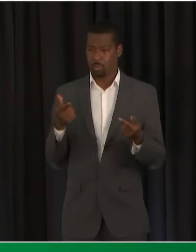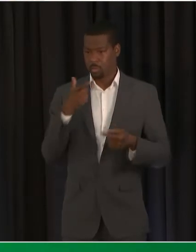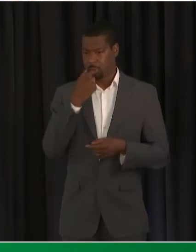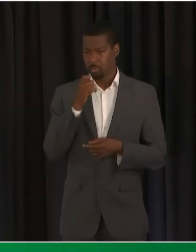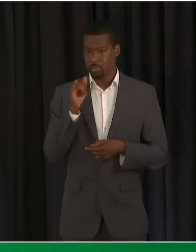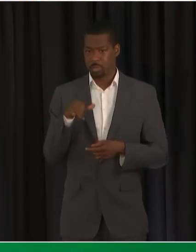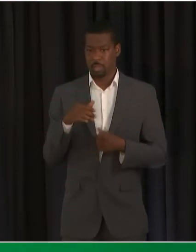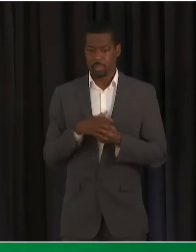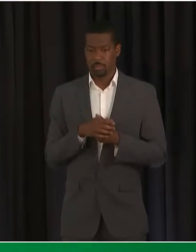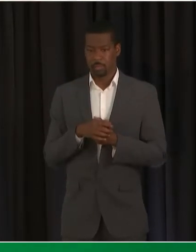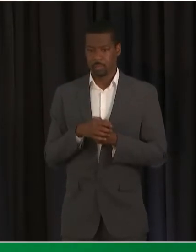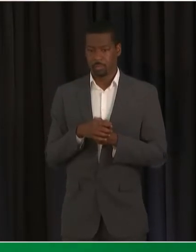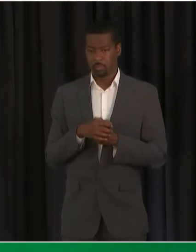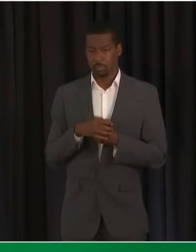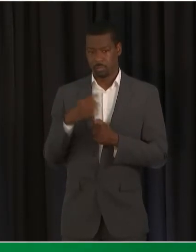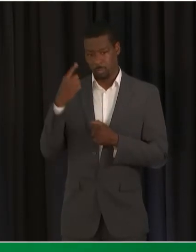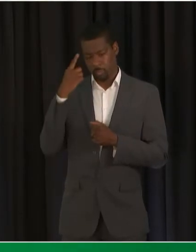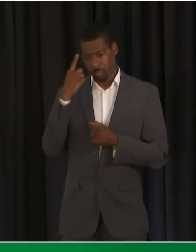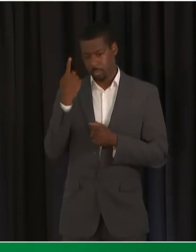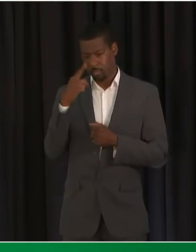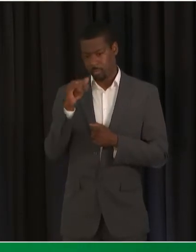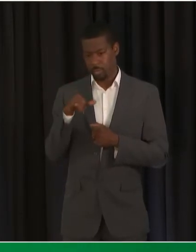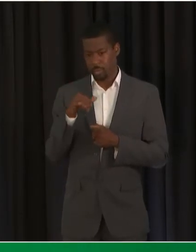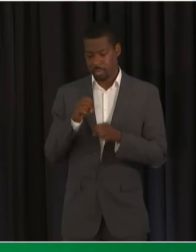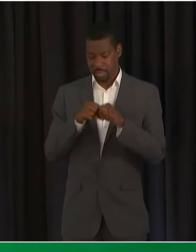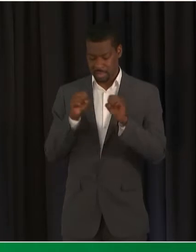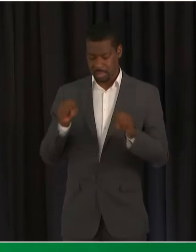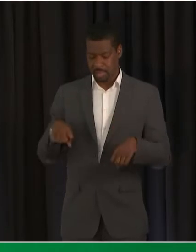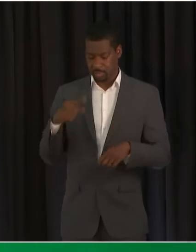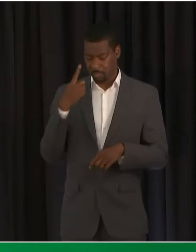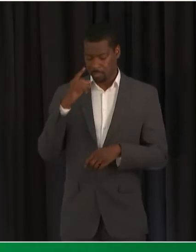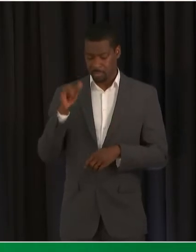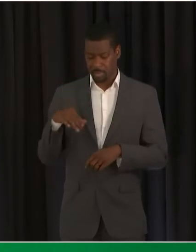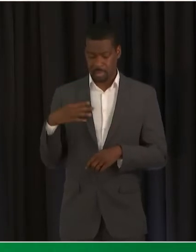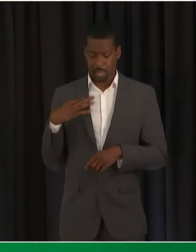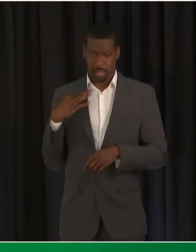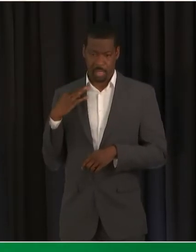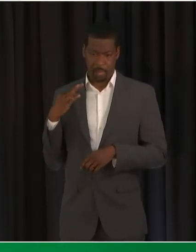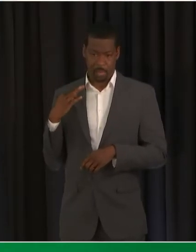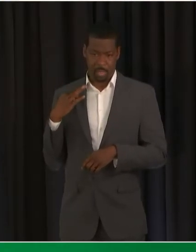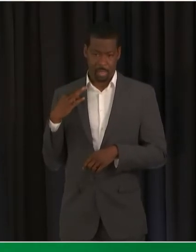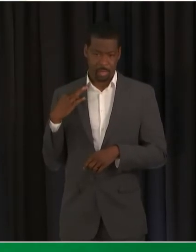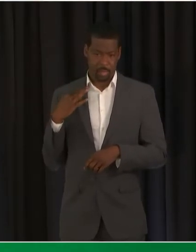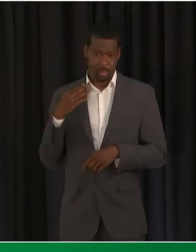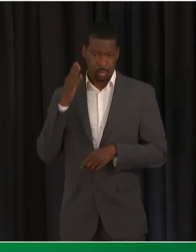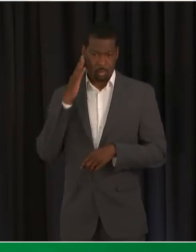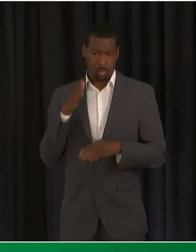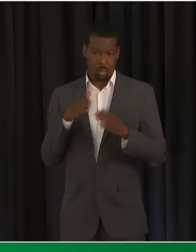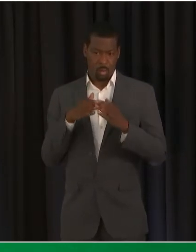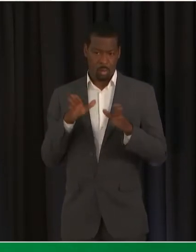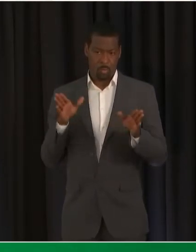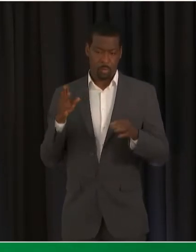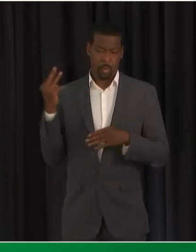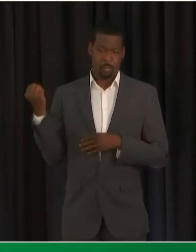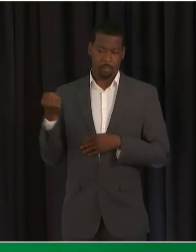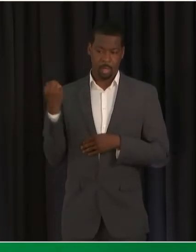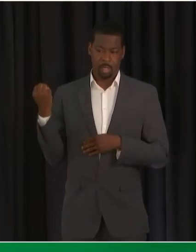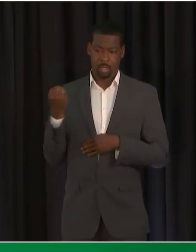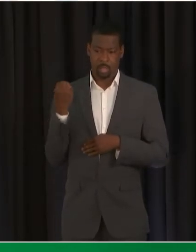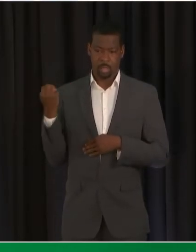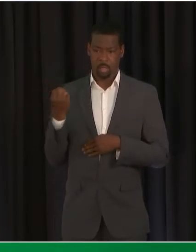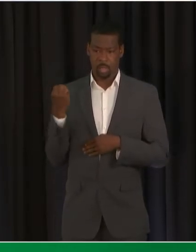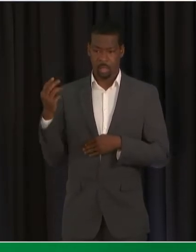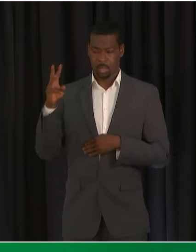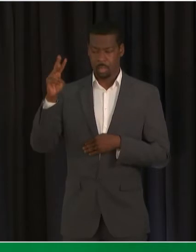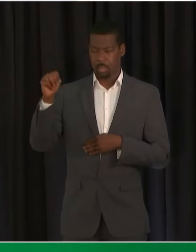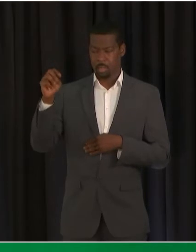about. Actually, we're thinking that the portal for applications will actually open on Monday. I